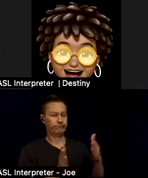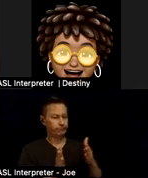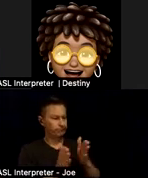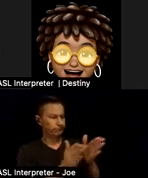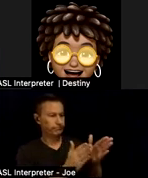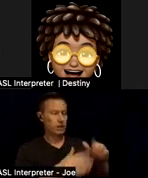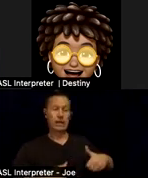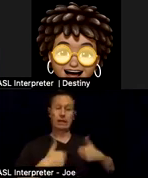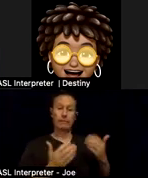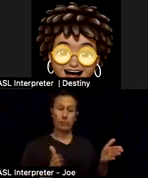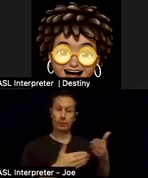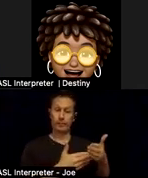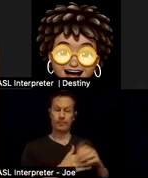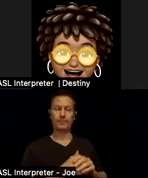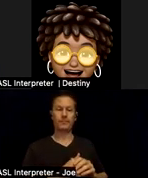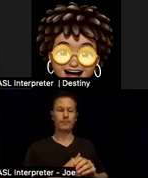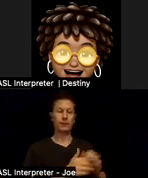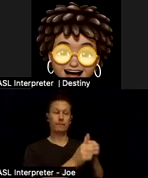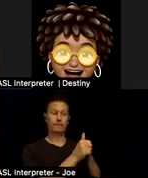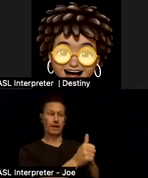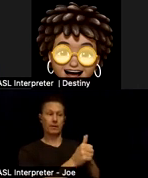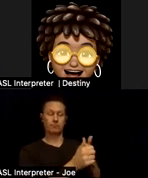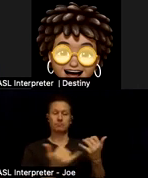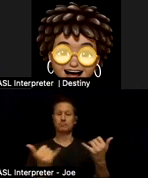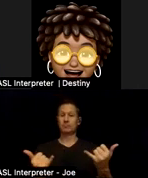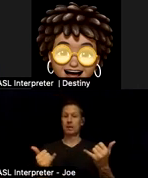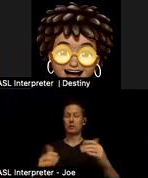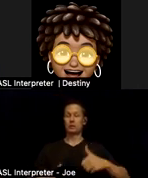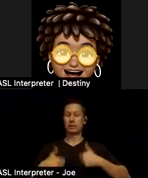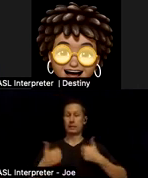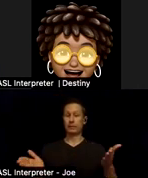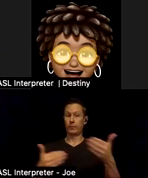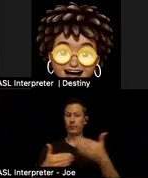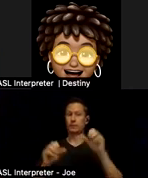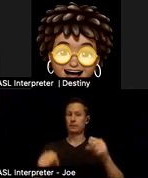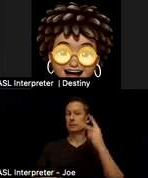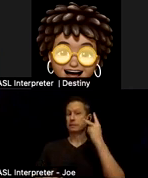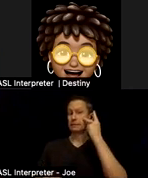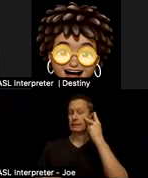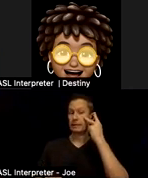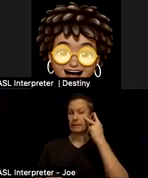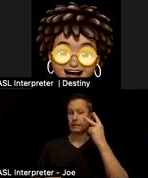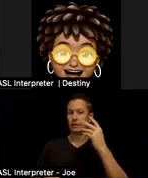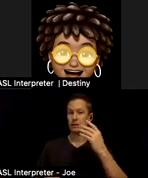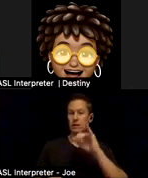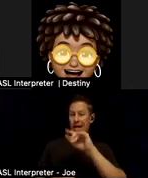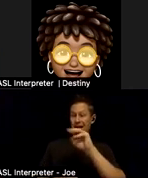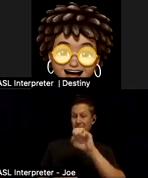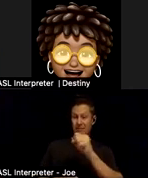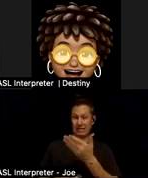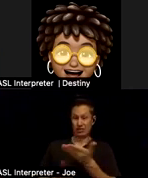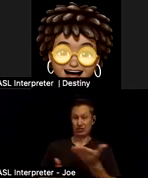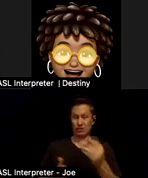room. So if you guys follow me. All right, now we're in my living room. You can see items that need to be secured in here.